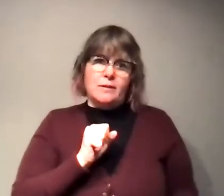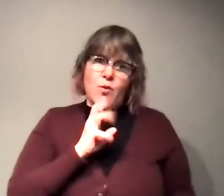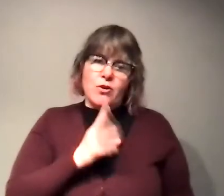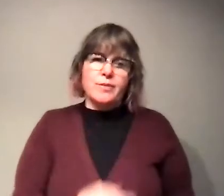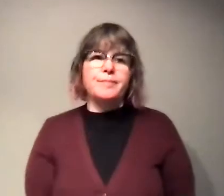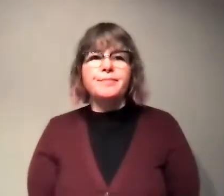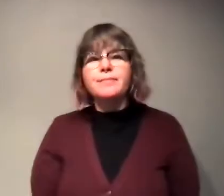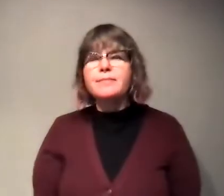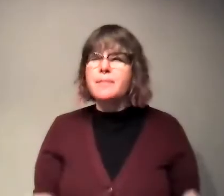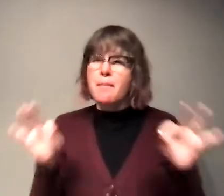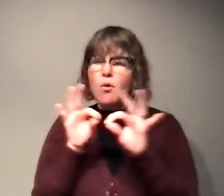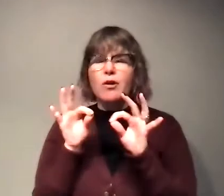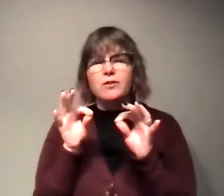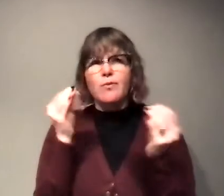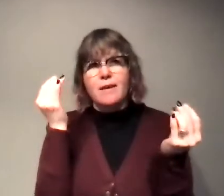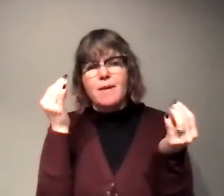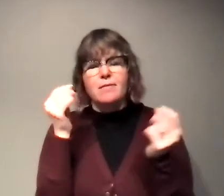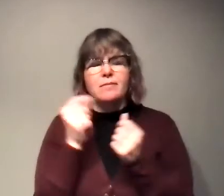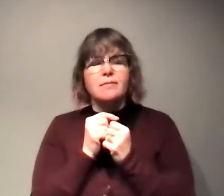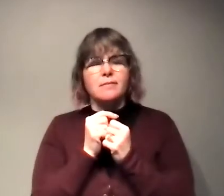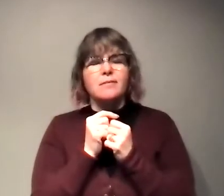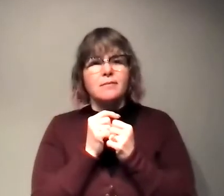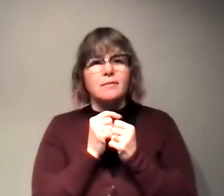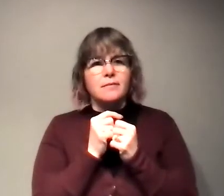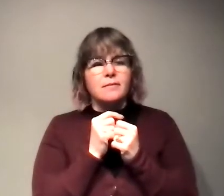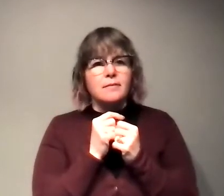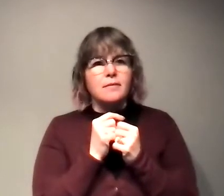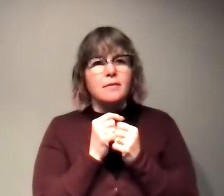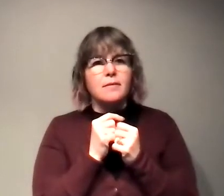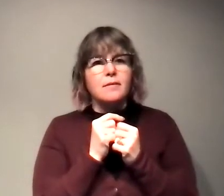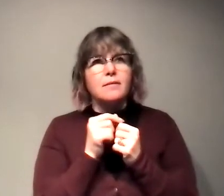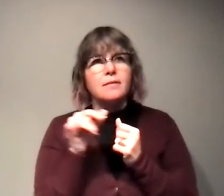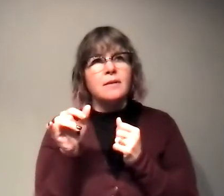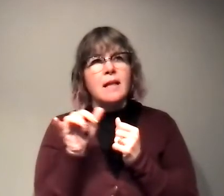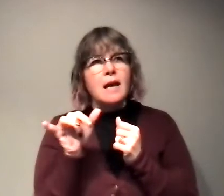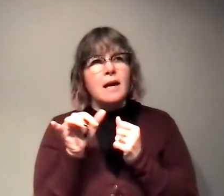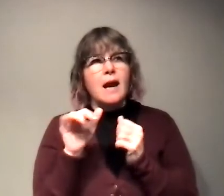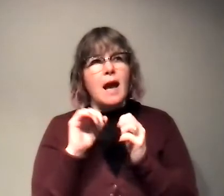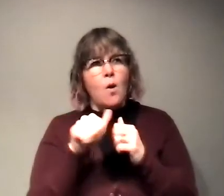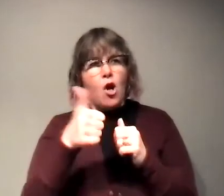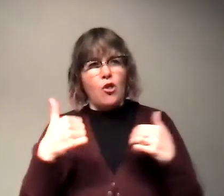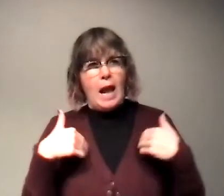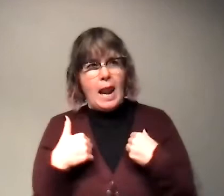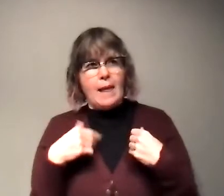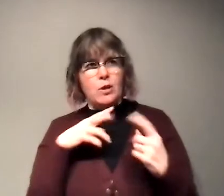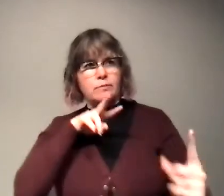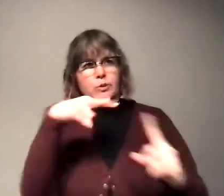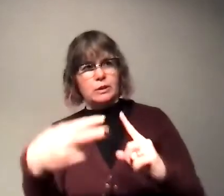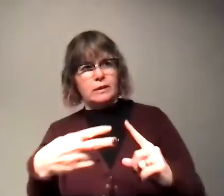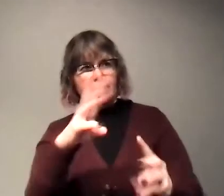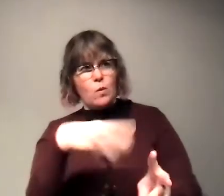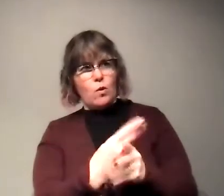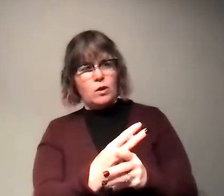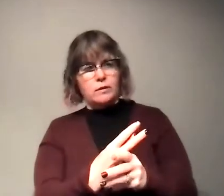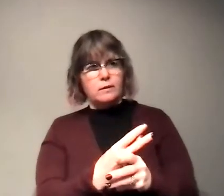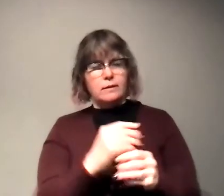an important thing to think about when we're thinking about like the way other animals perceive the world and how plants perceive